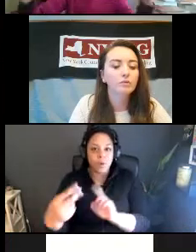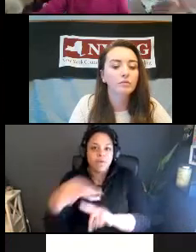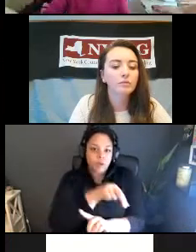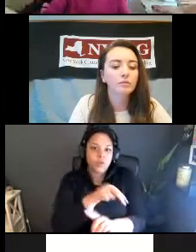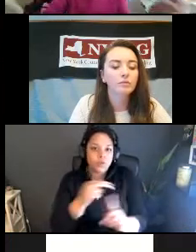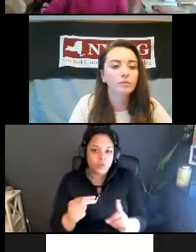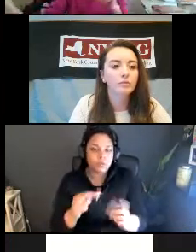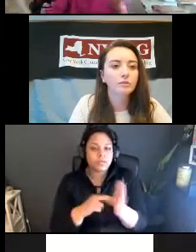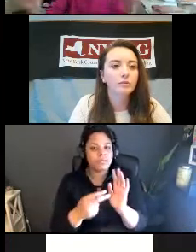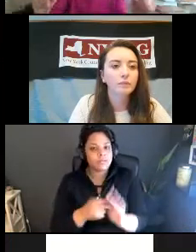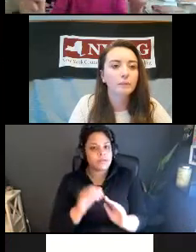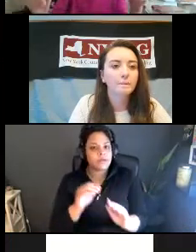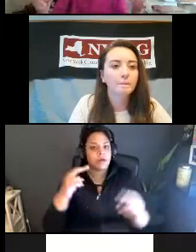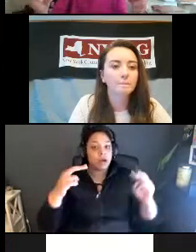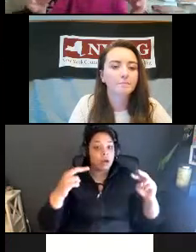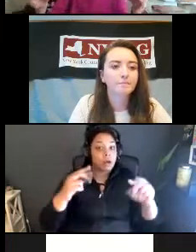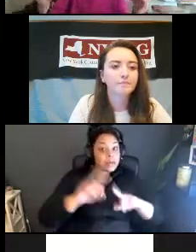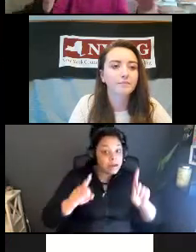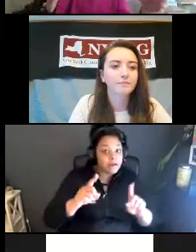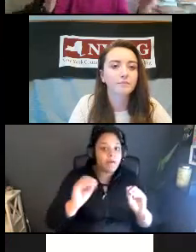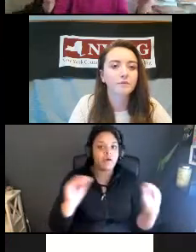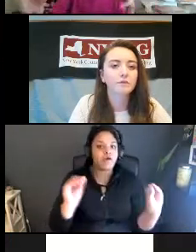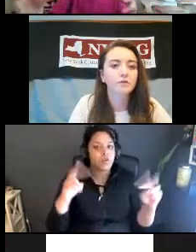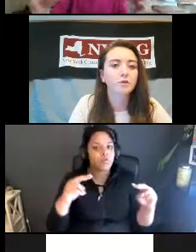we don't judge, even if we may